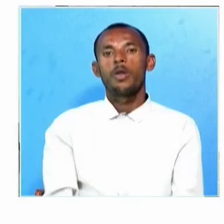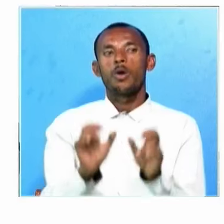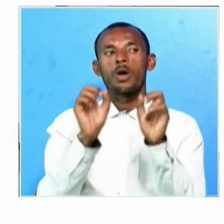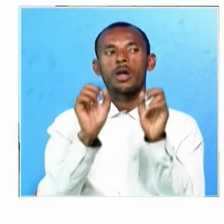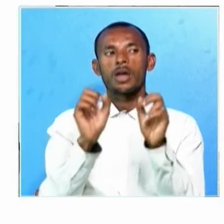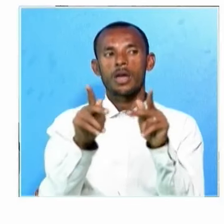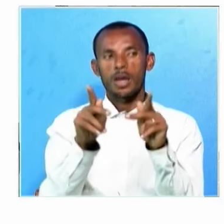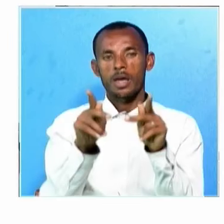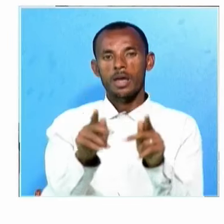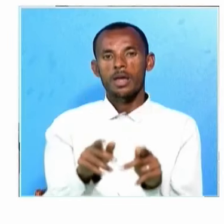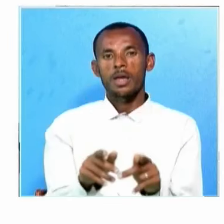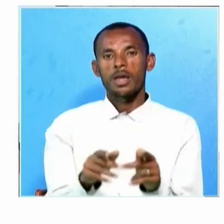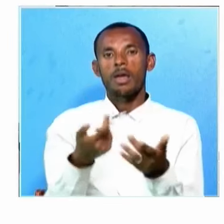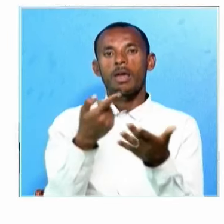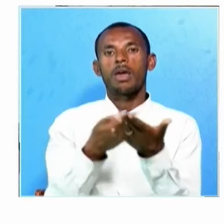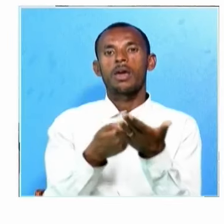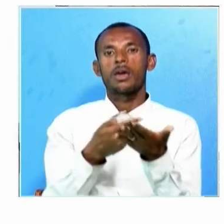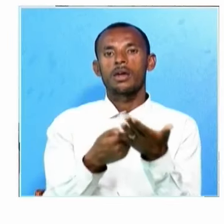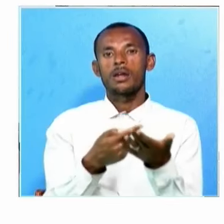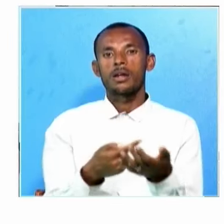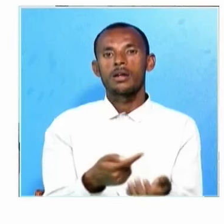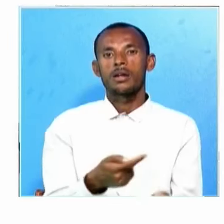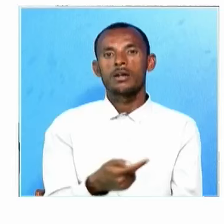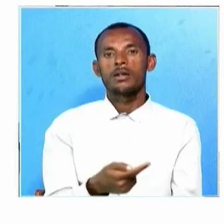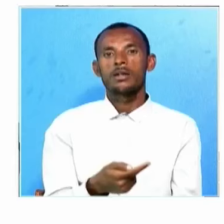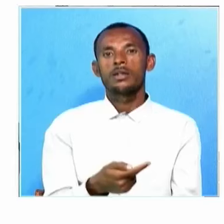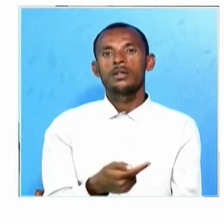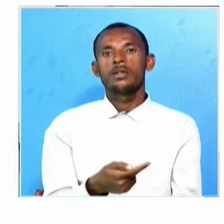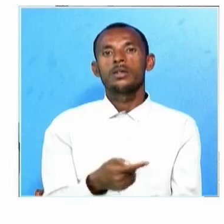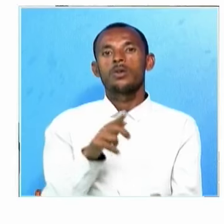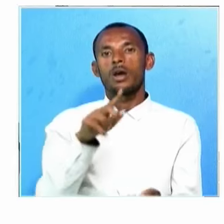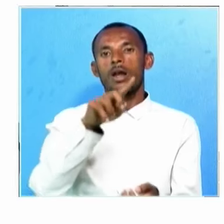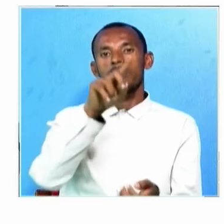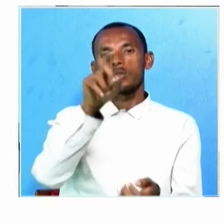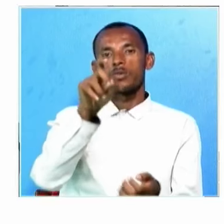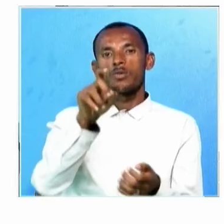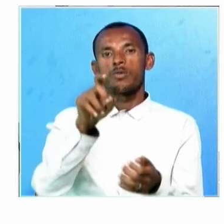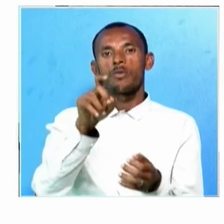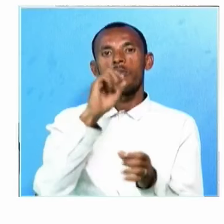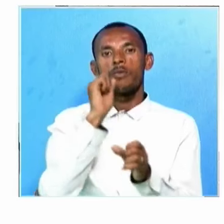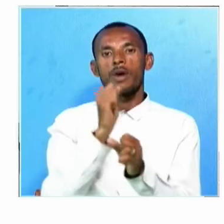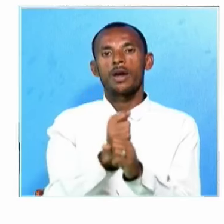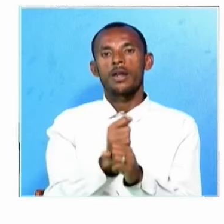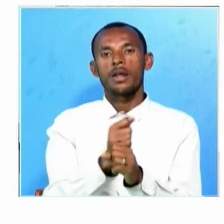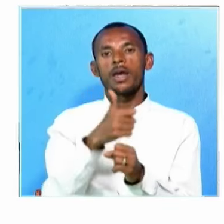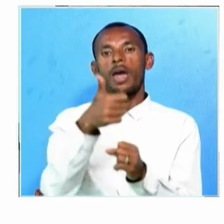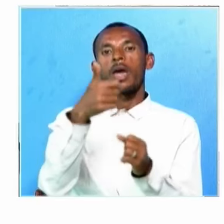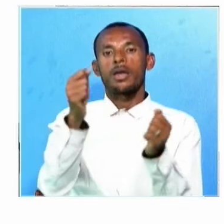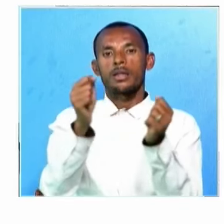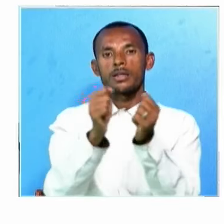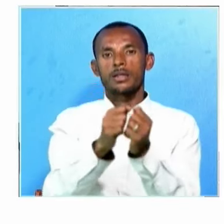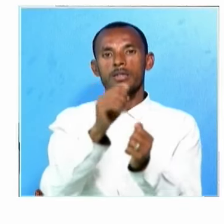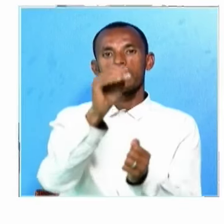Okay. Here, we are asked to find A intersection B.